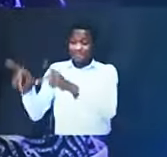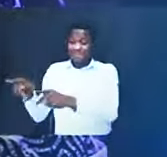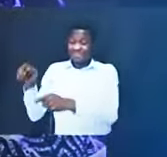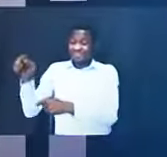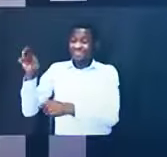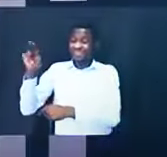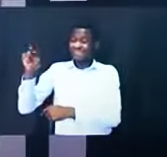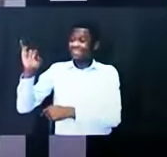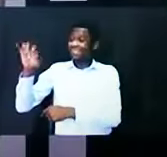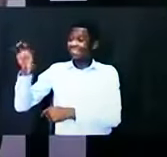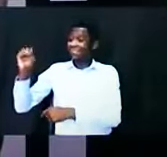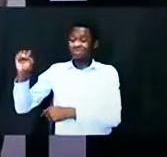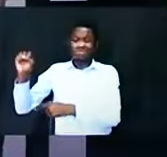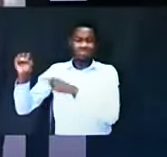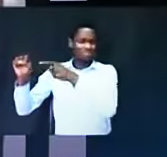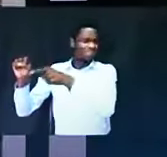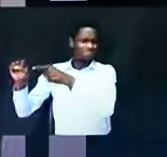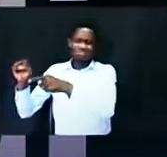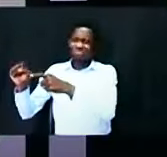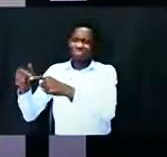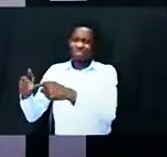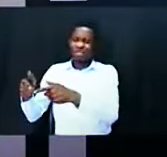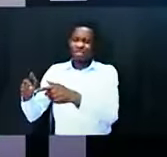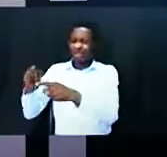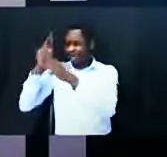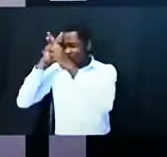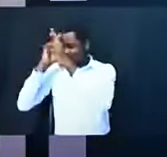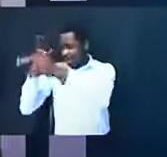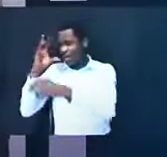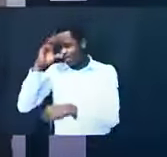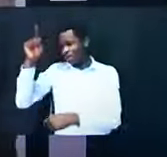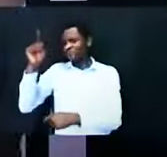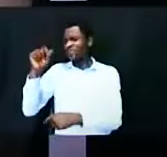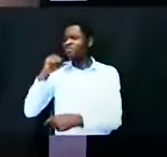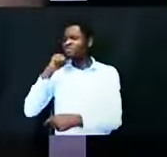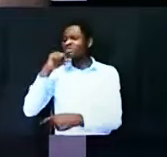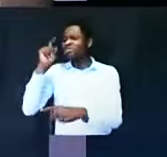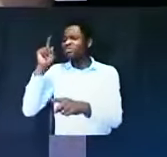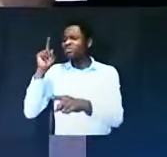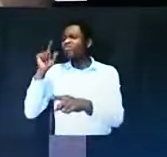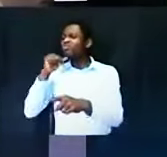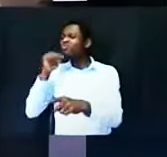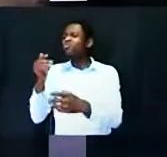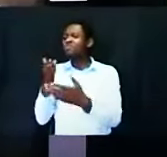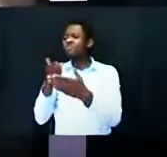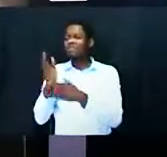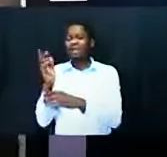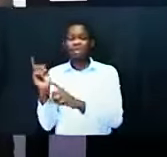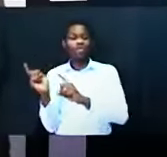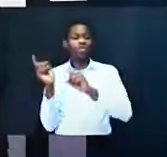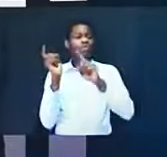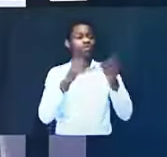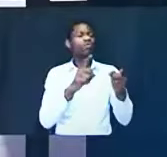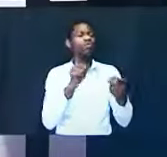man who even comes from Nazareth. You see, if he were to come from Nazareth.